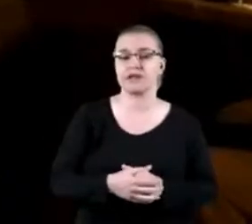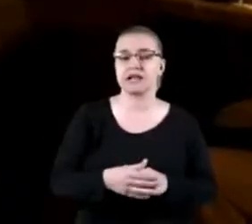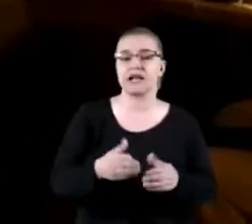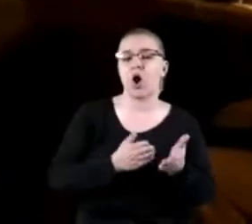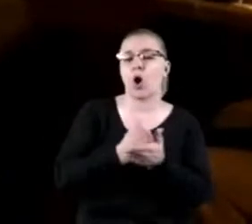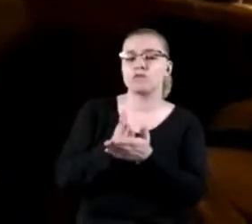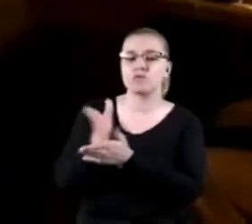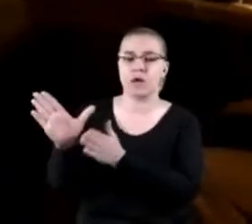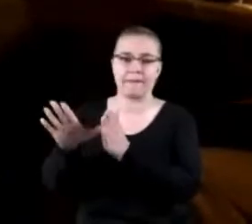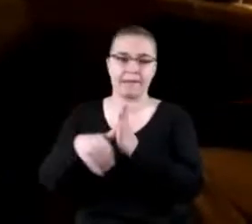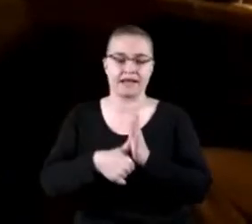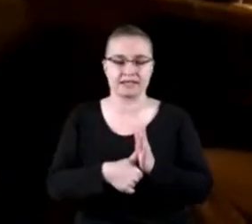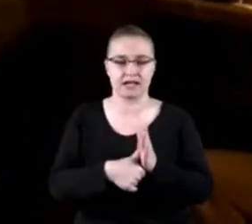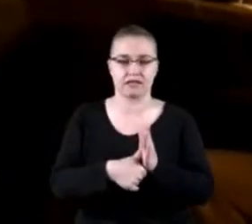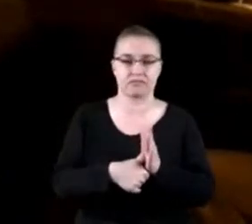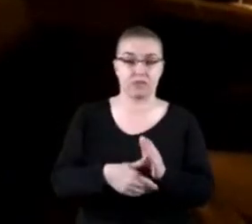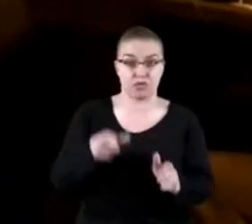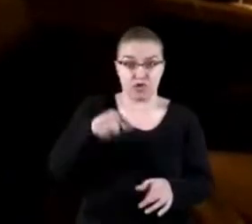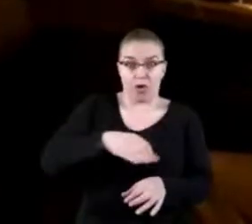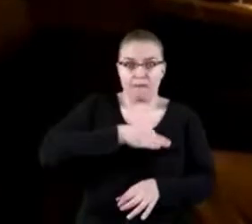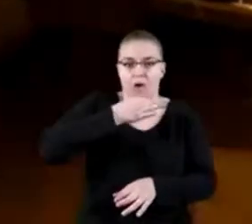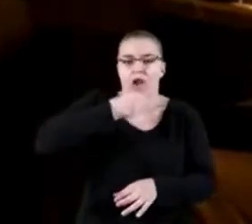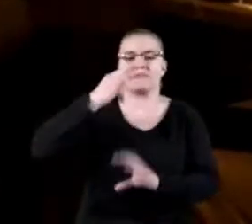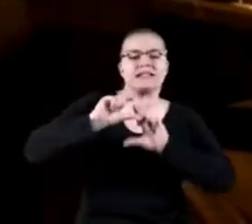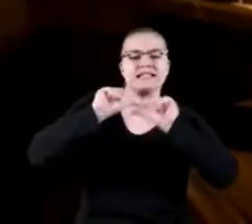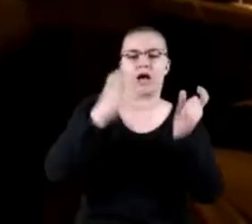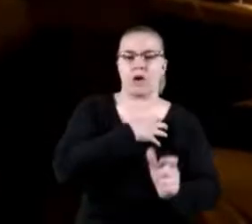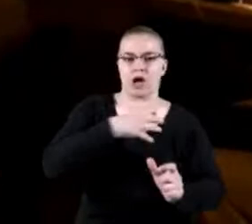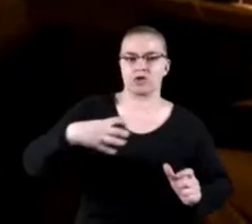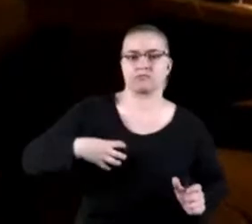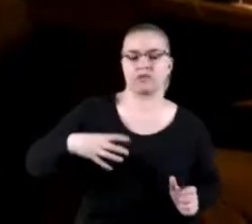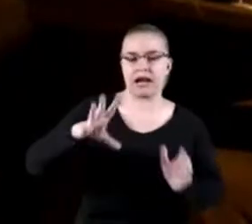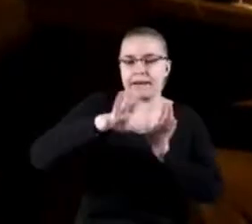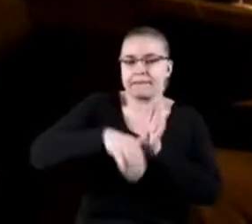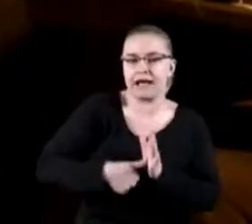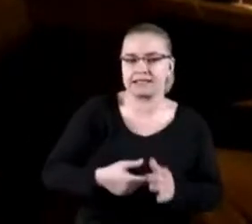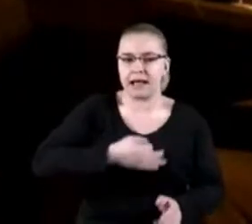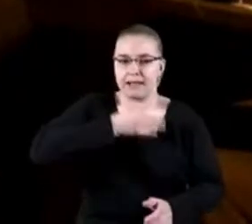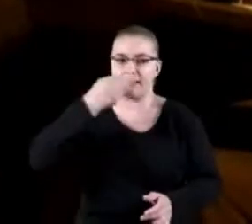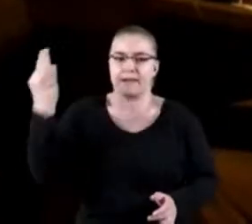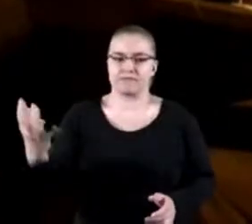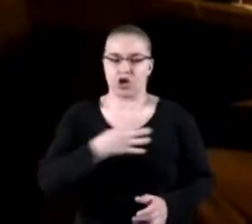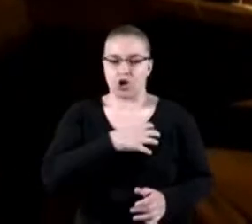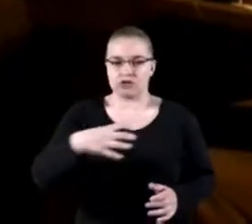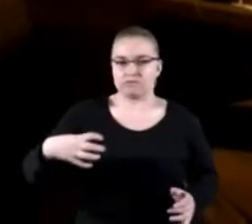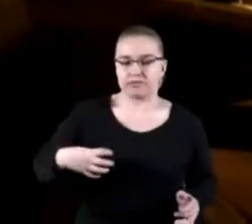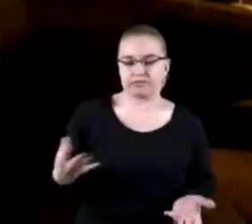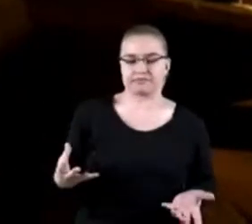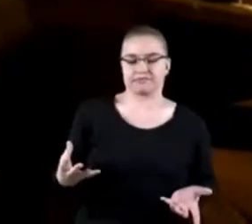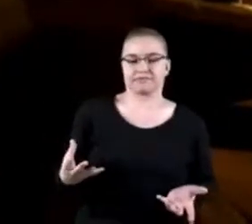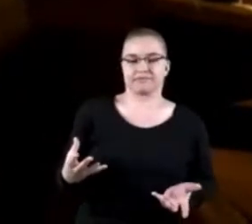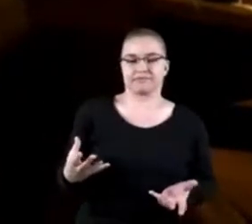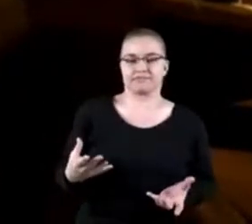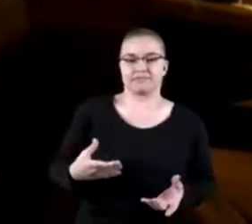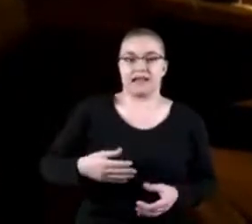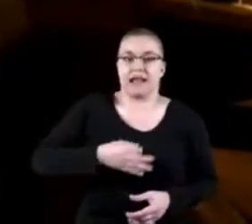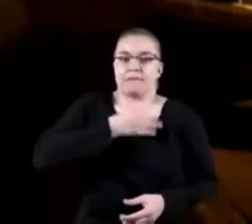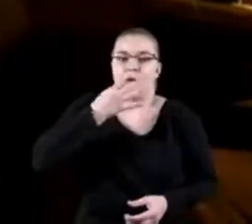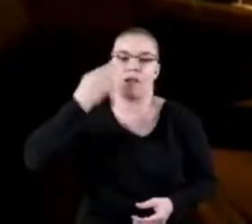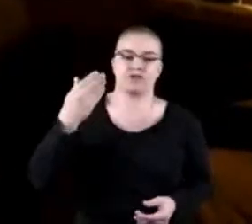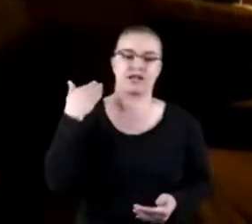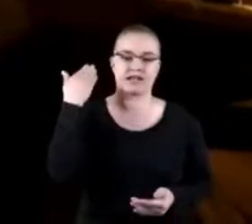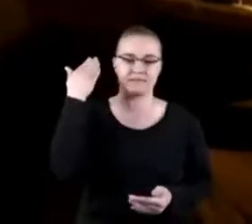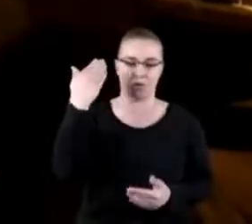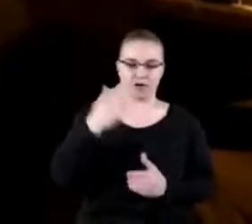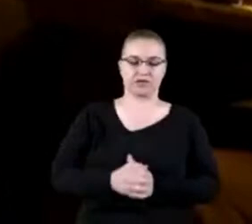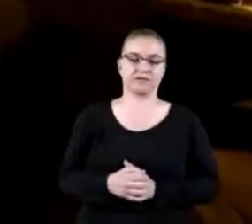whole economic and even the social transformation of the town. I am very much confident looking at